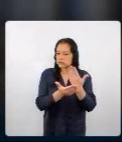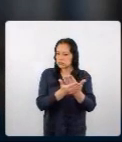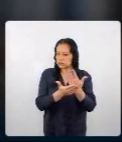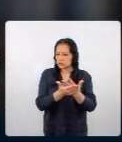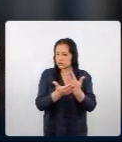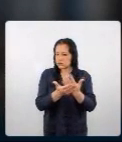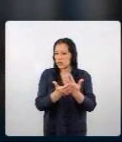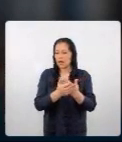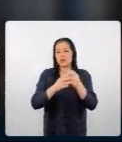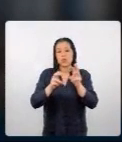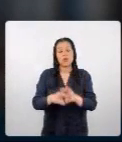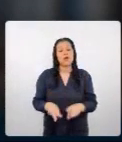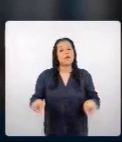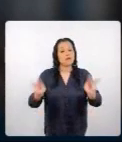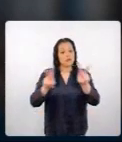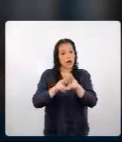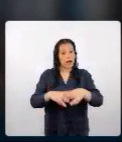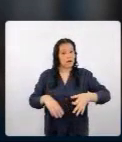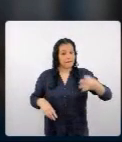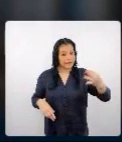worth.